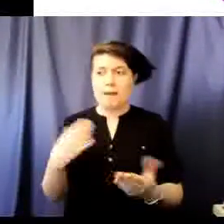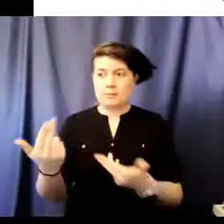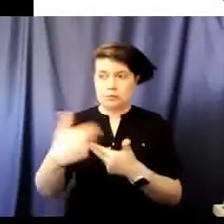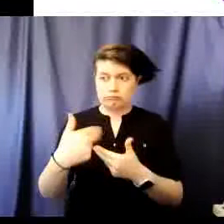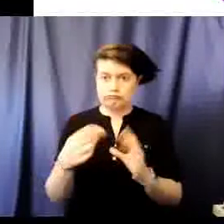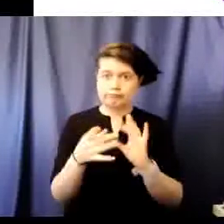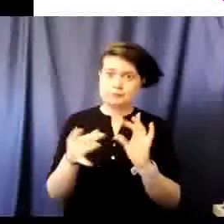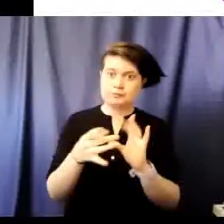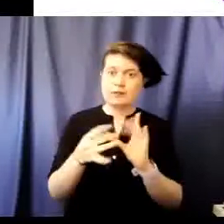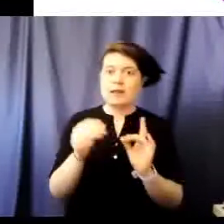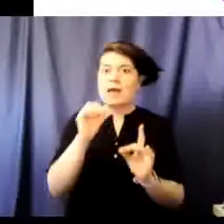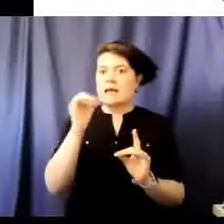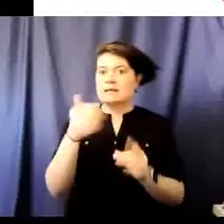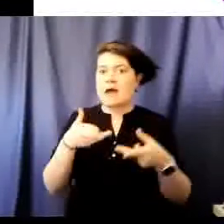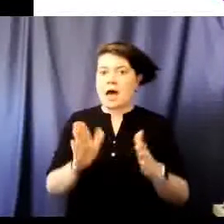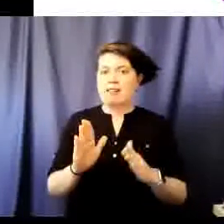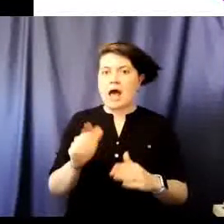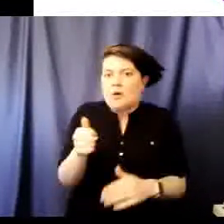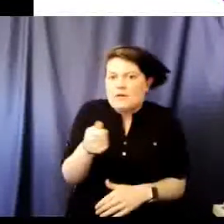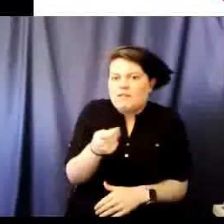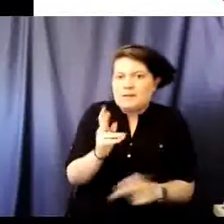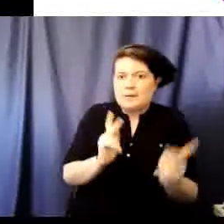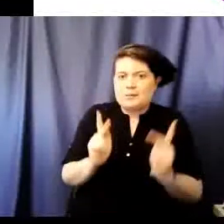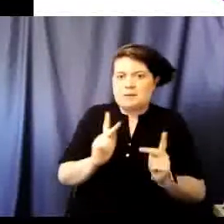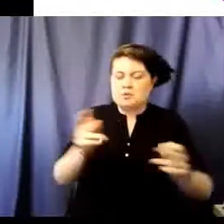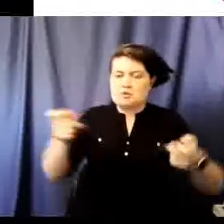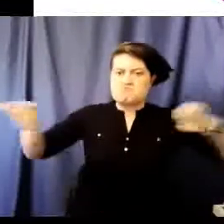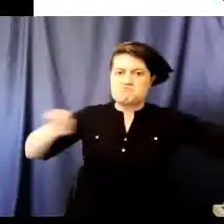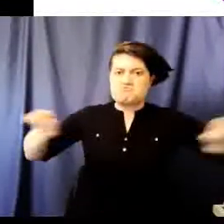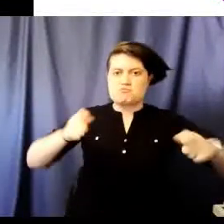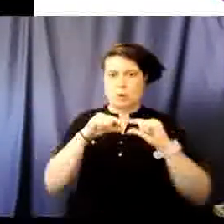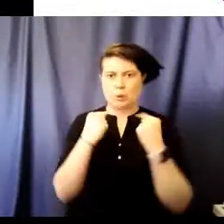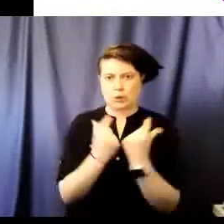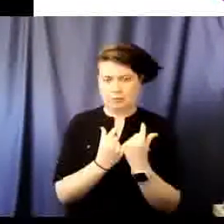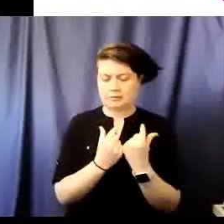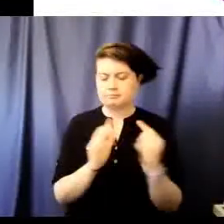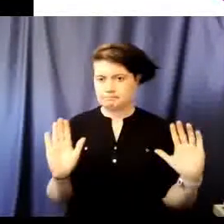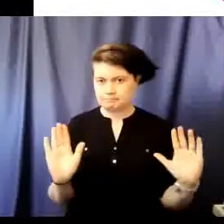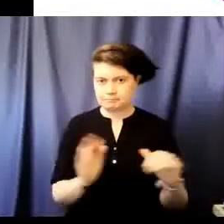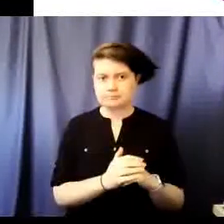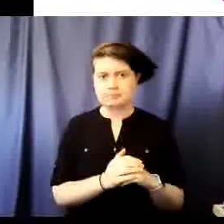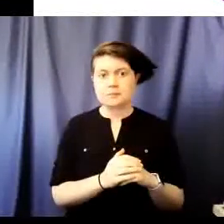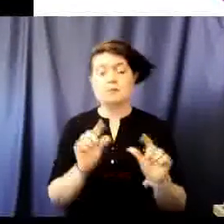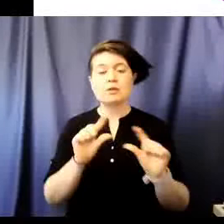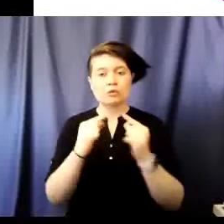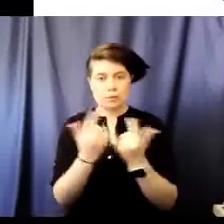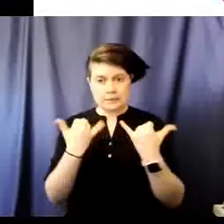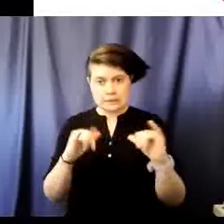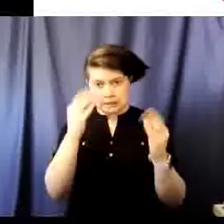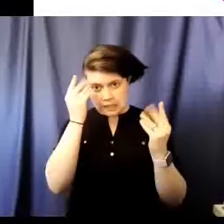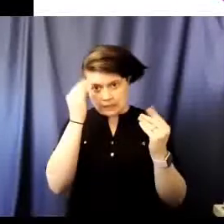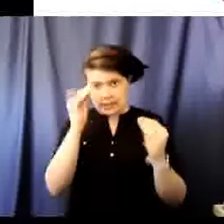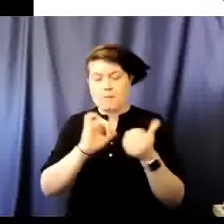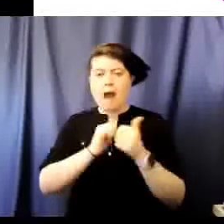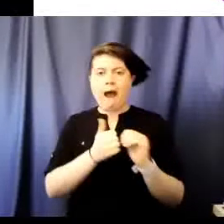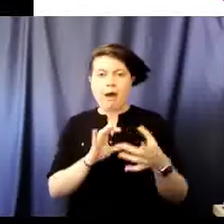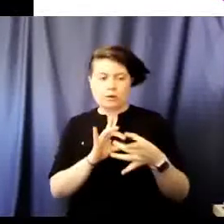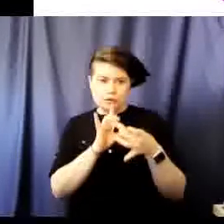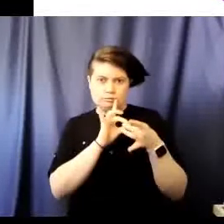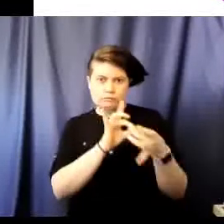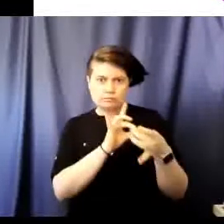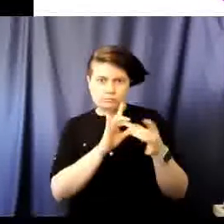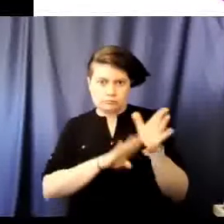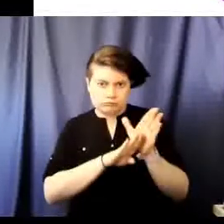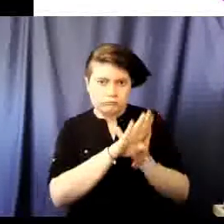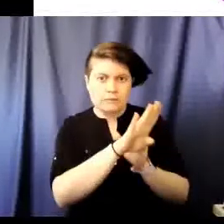participants to control the flow of the group. The group should still be focusing on building relationships and practicing safety, but